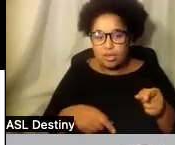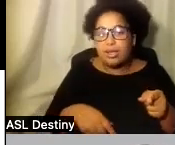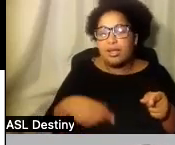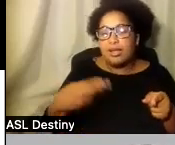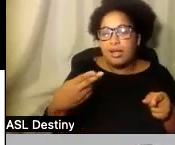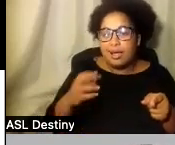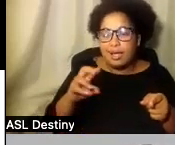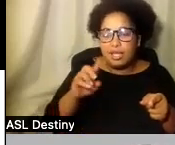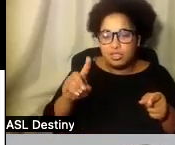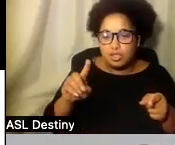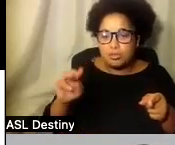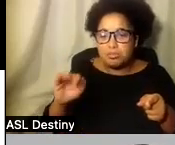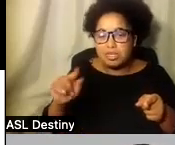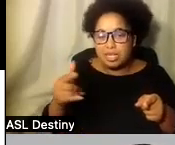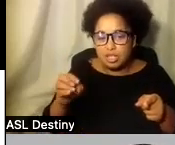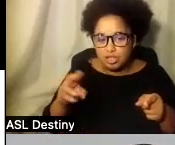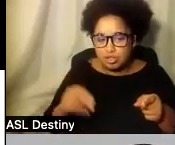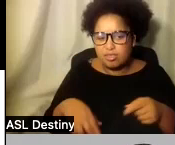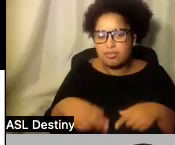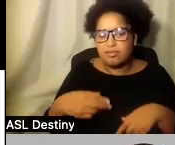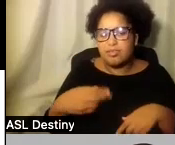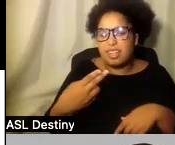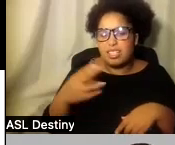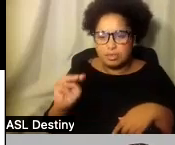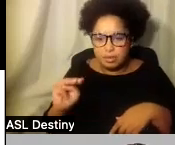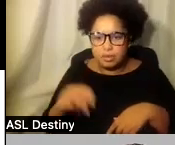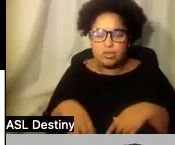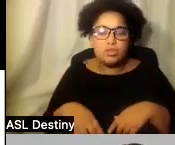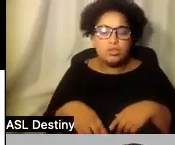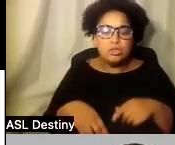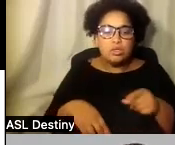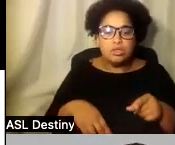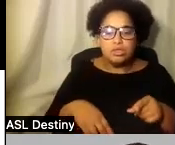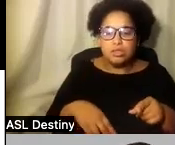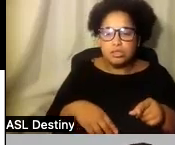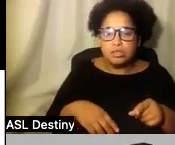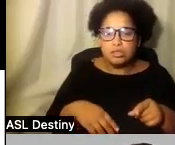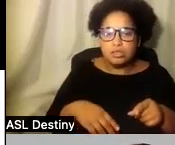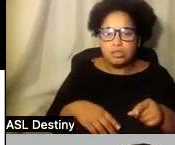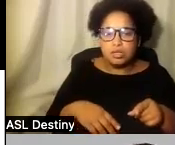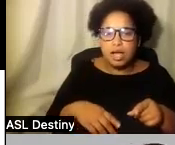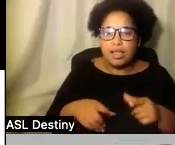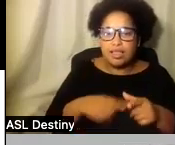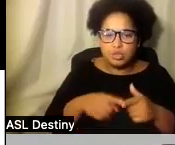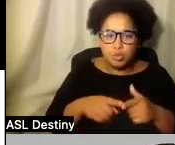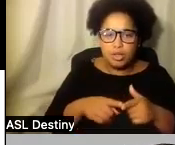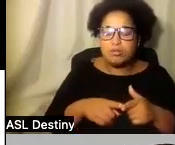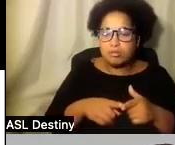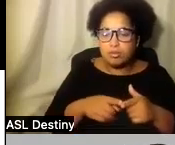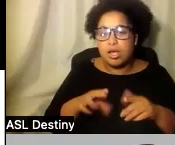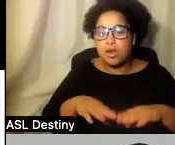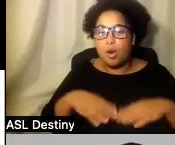projects, whatever it may be. And that opens up that post-disaster funding pool where we start, looking for folks to submit projects to